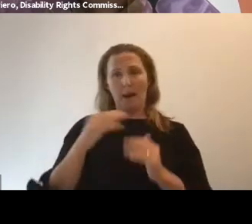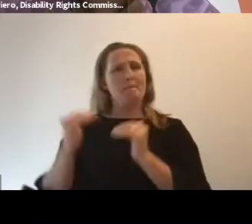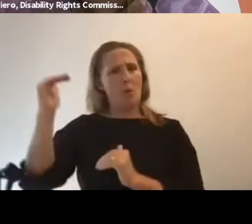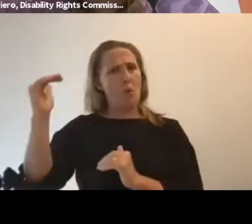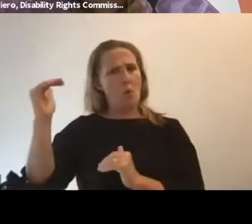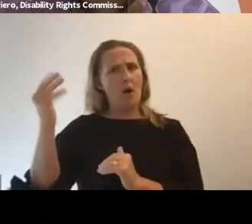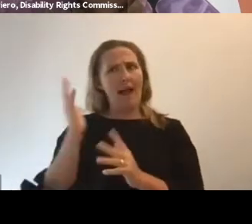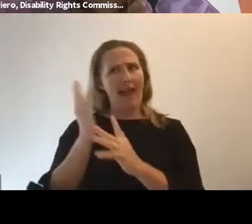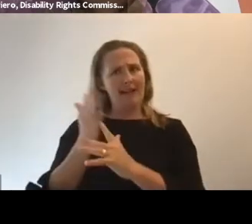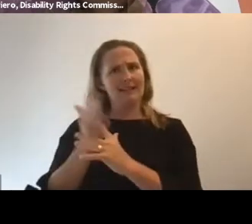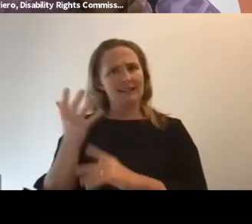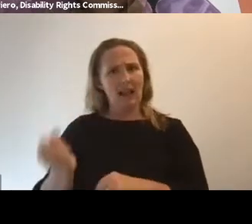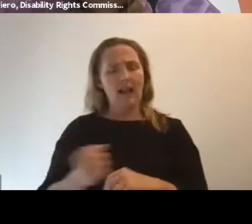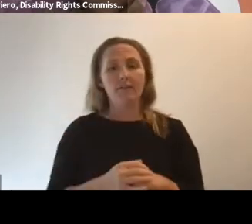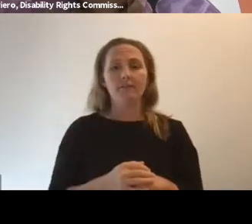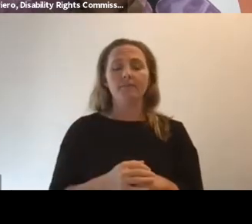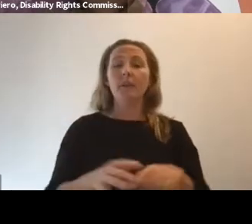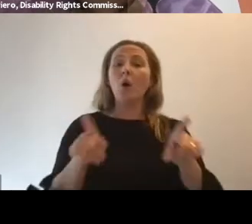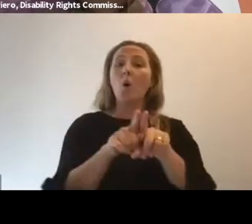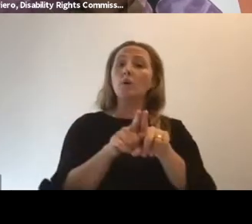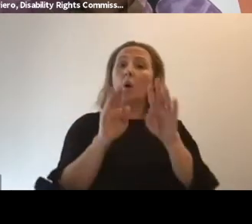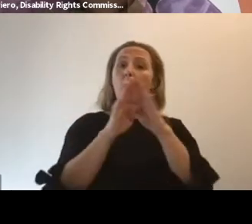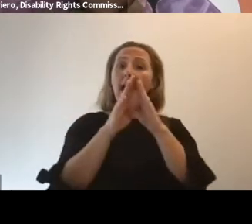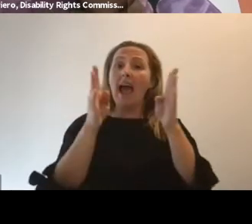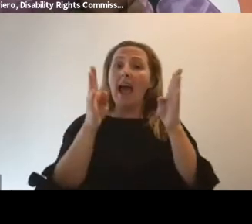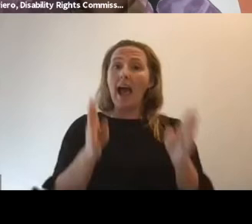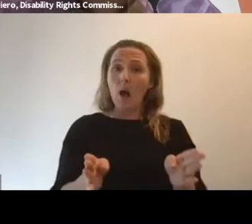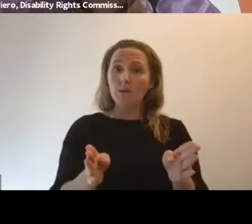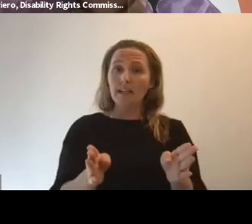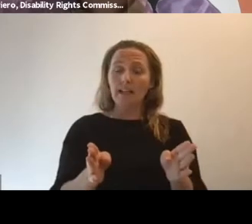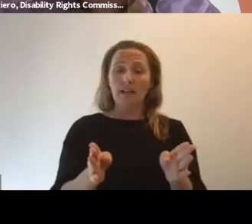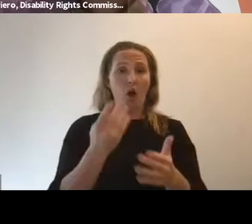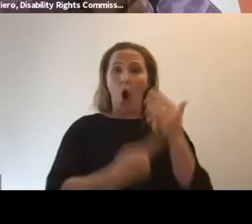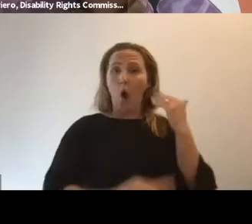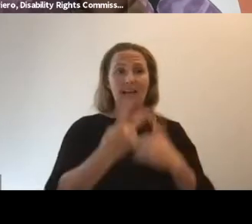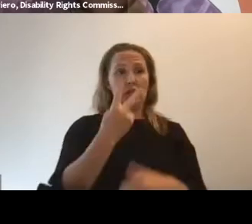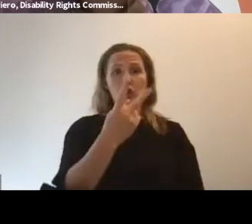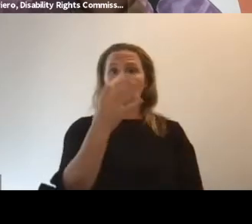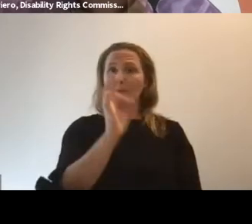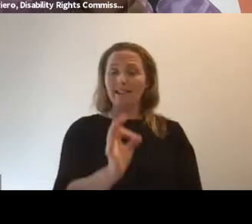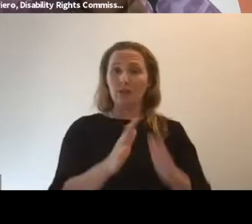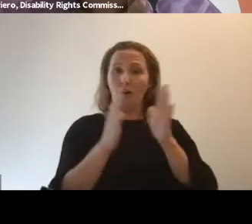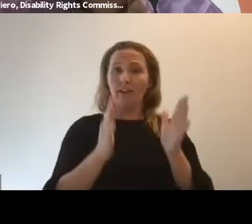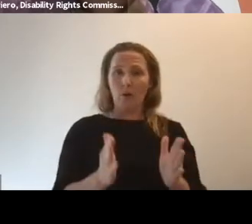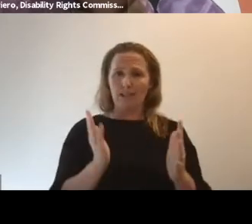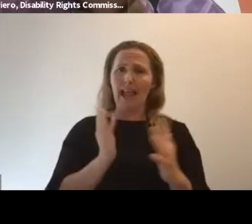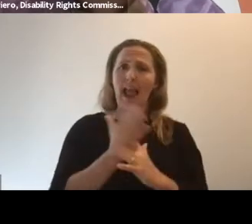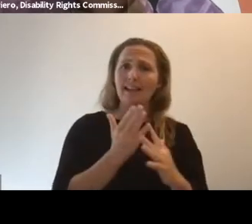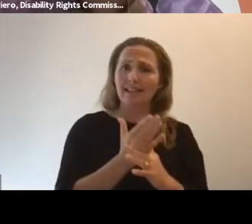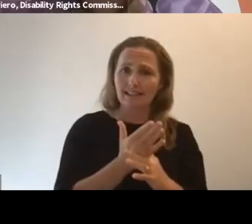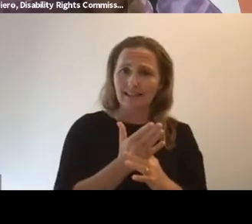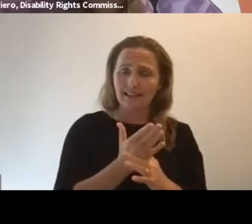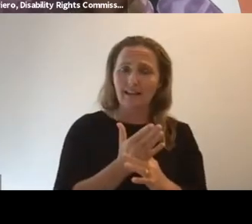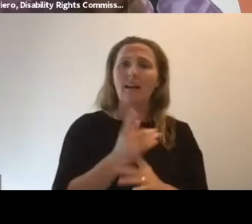that only 2% of our housing stock in New Zealand is accessible, yet 1 in 6 people require some sort of